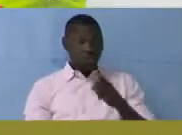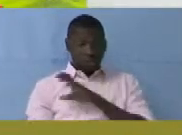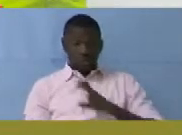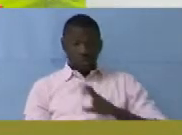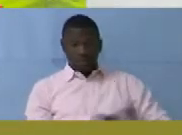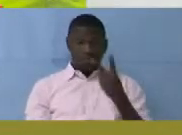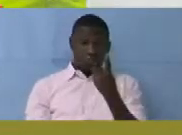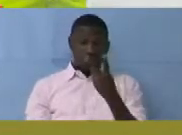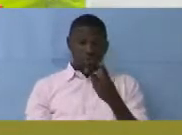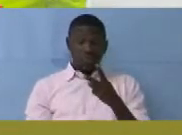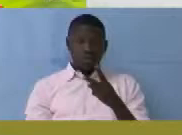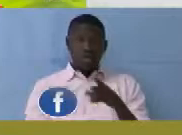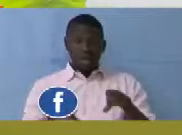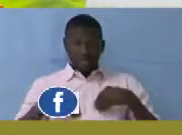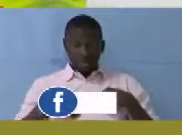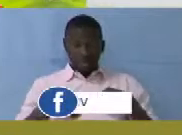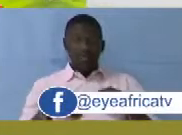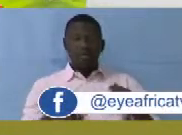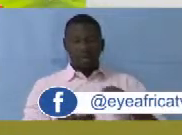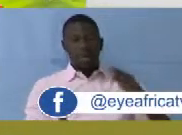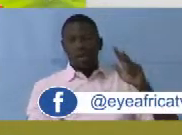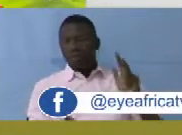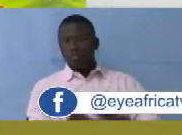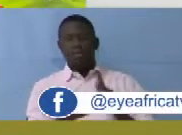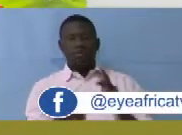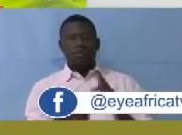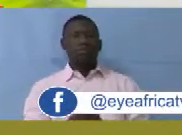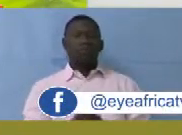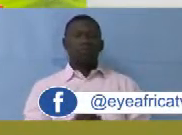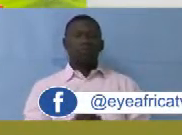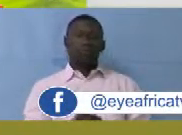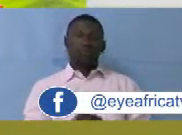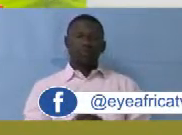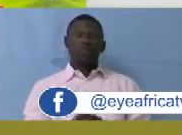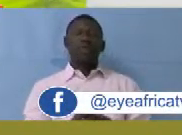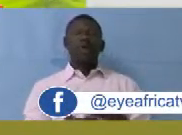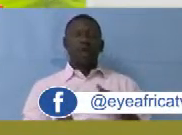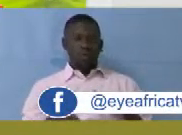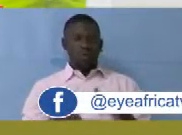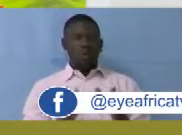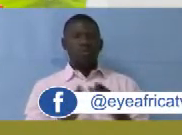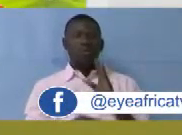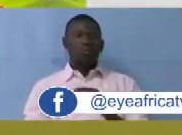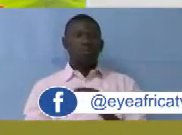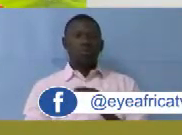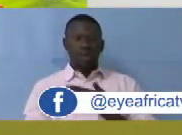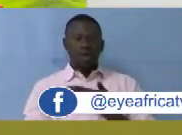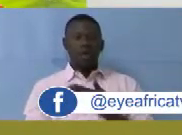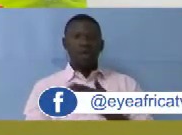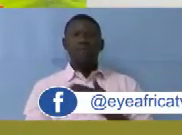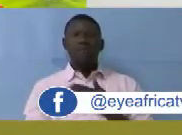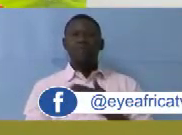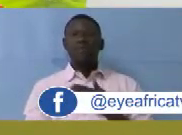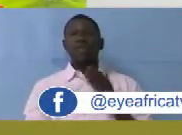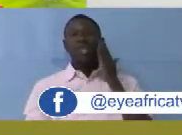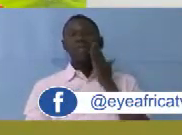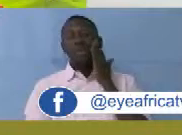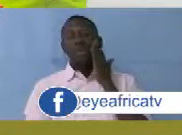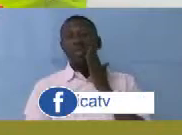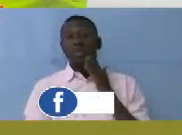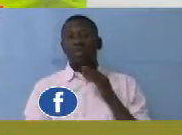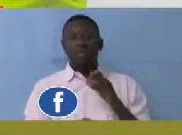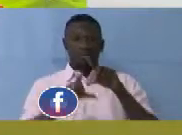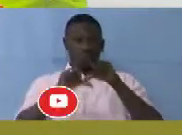do me tafana nka sonne. That's how we were doing it. Mba keka ni wale nyamu. We have an immigration officer attached to us. Na immigration officer